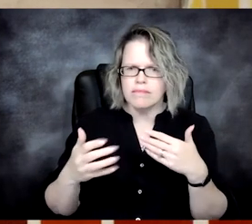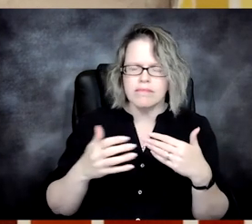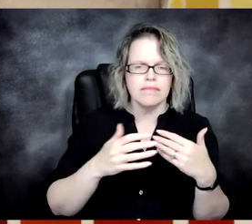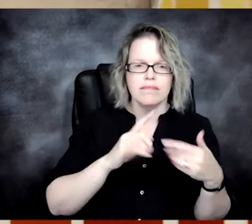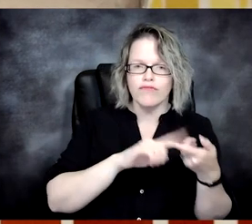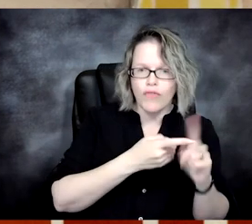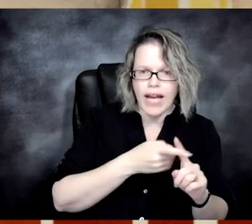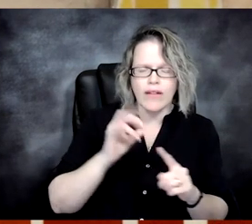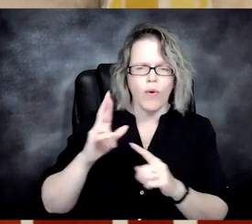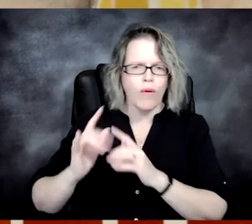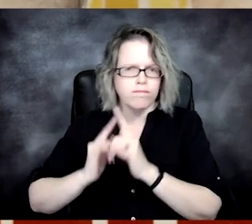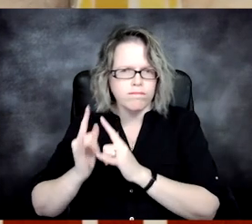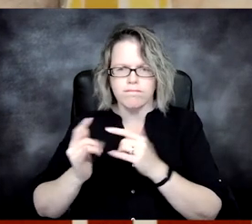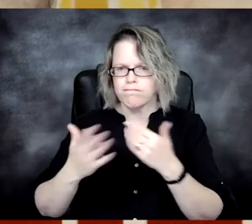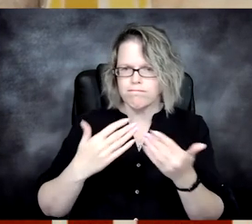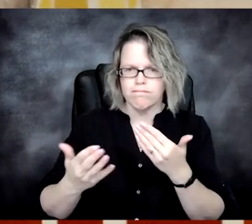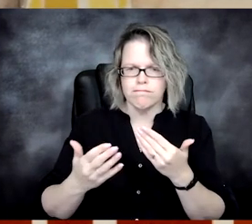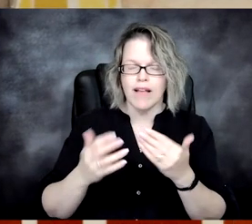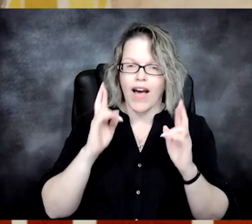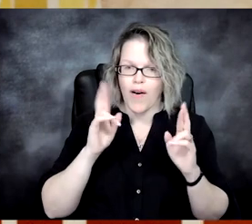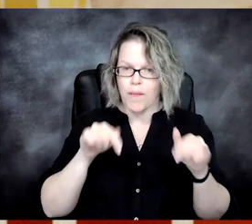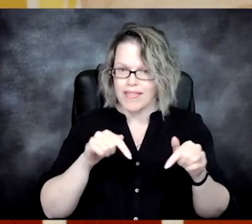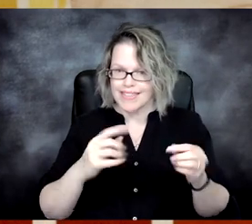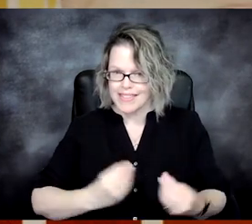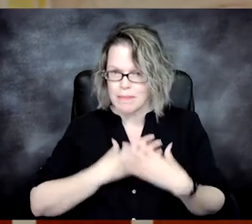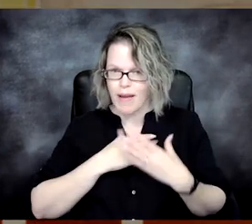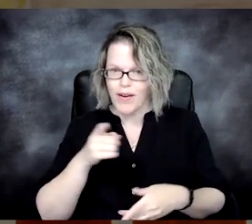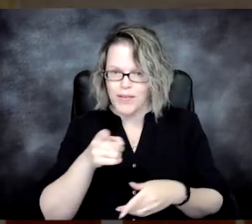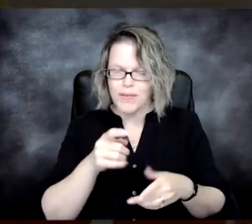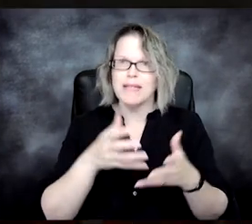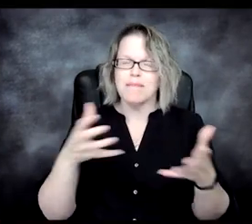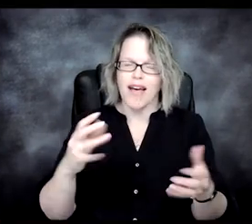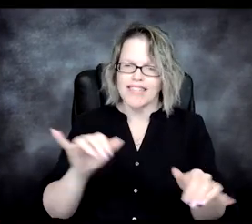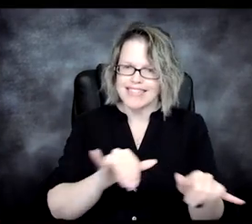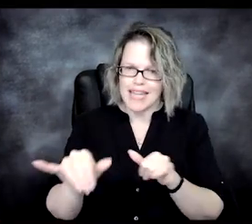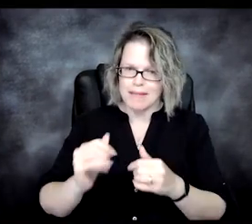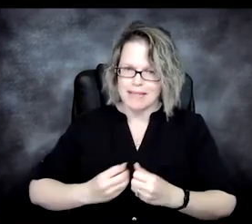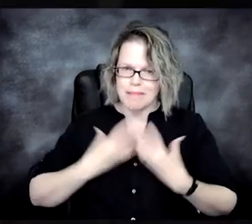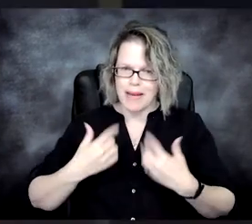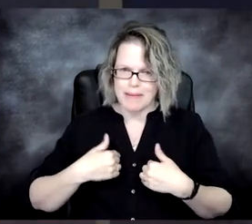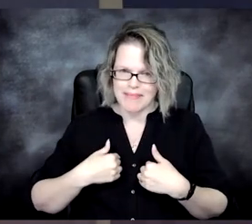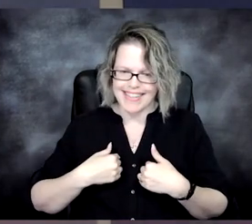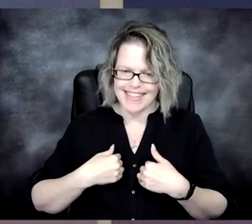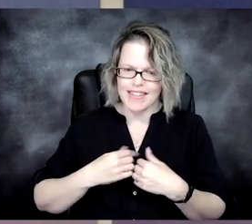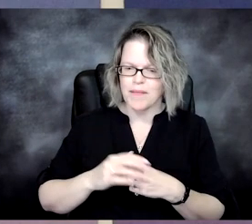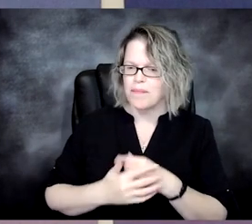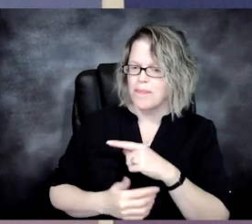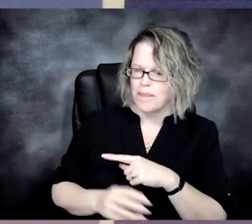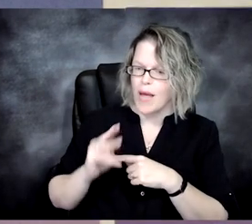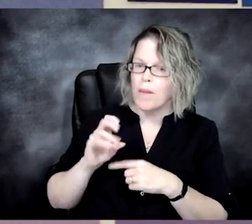or romantic. So I hope that this piece can inspire you as much as it has inspired me. Mariah's